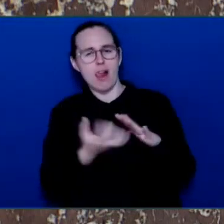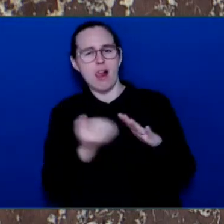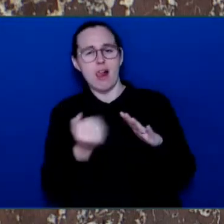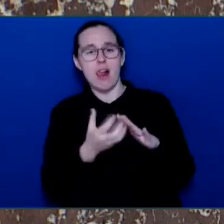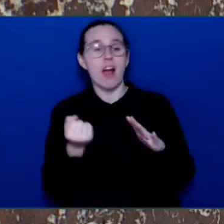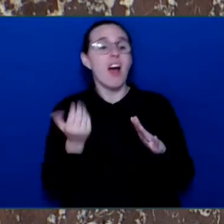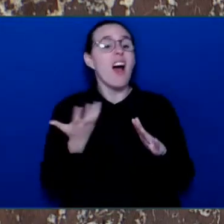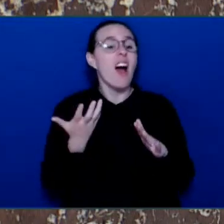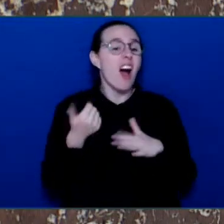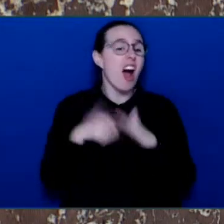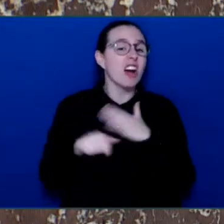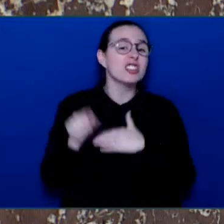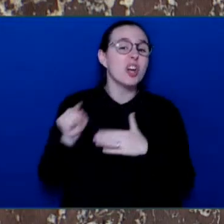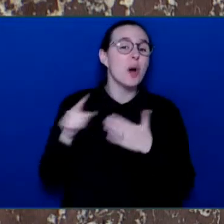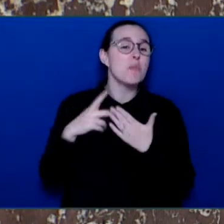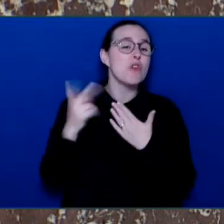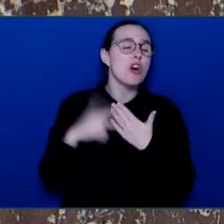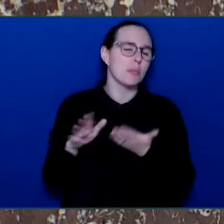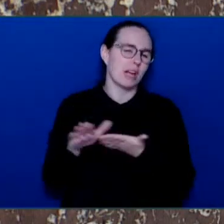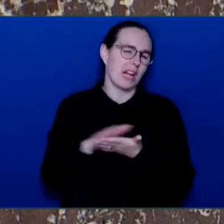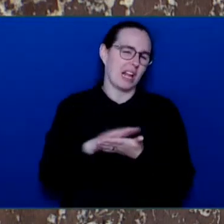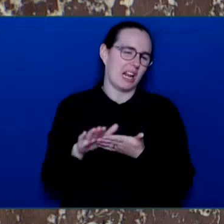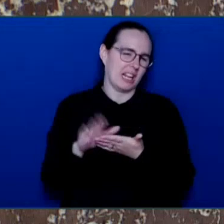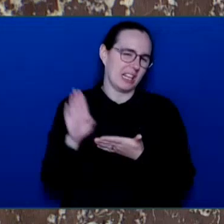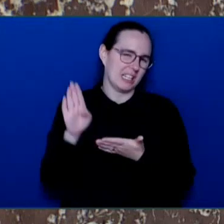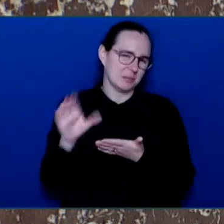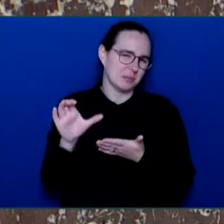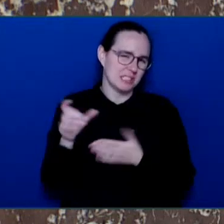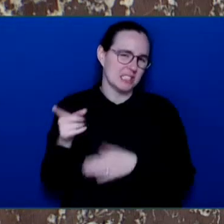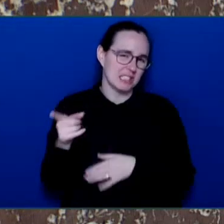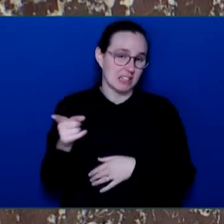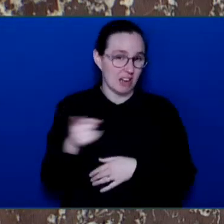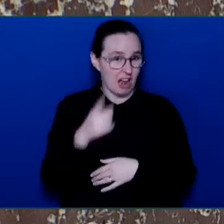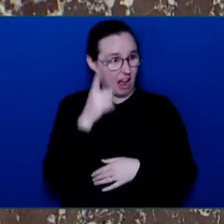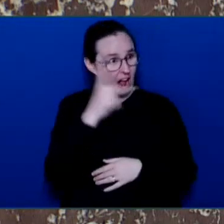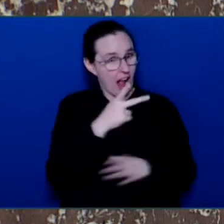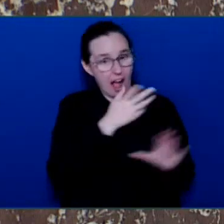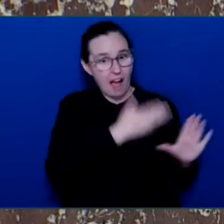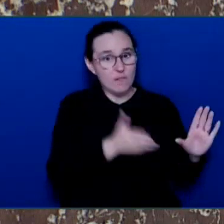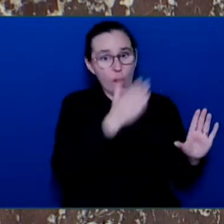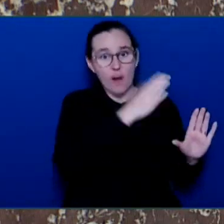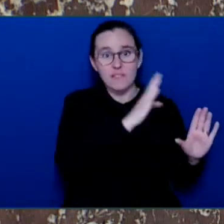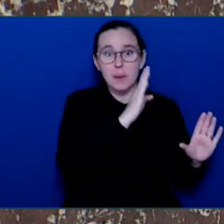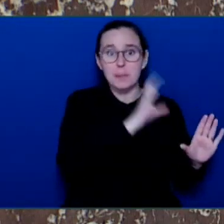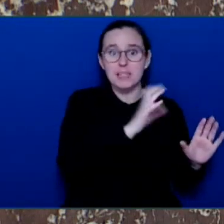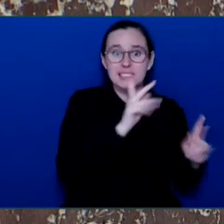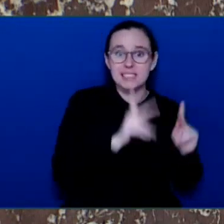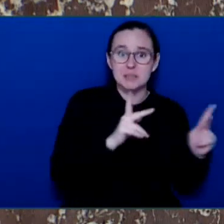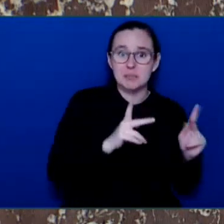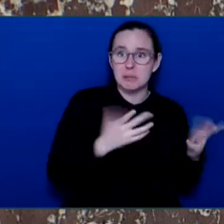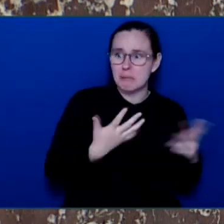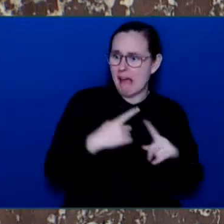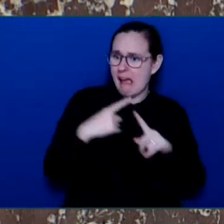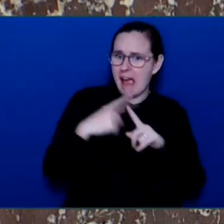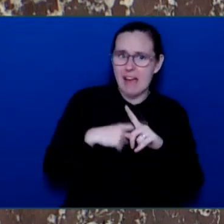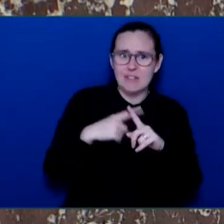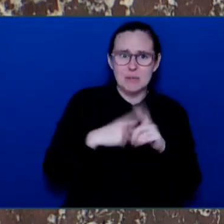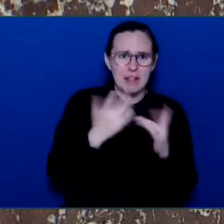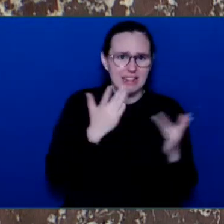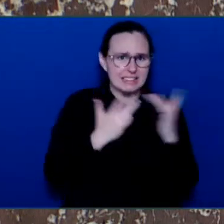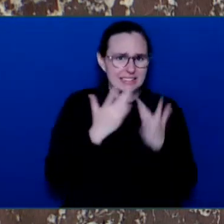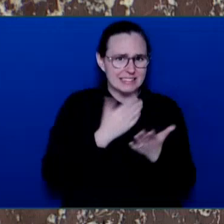British Columbians are $200 or less a month away from paying their bills and food bank usage is